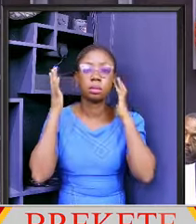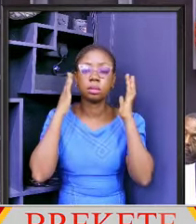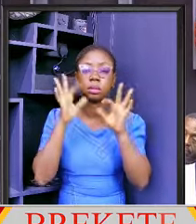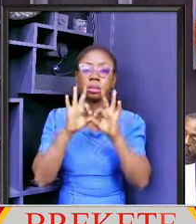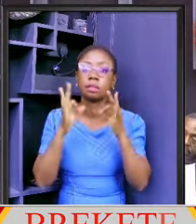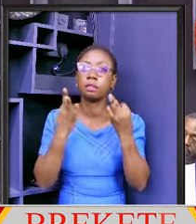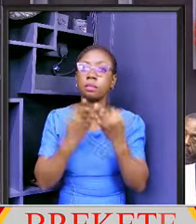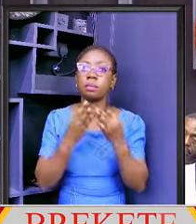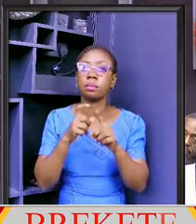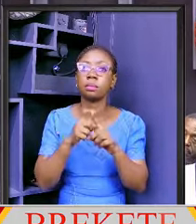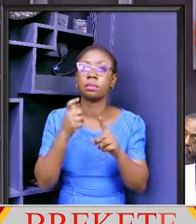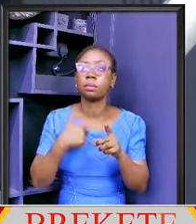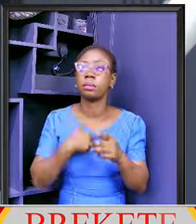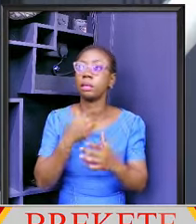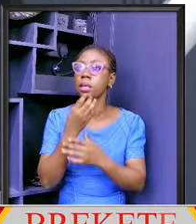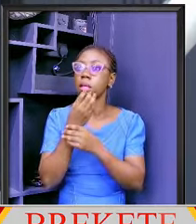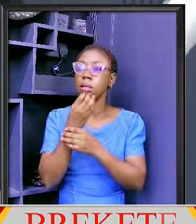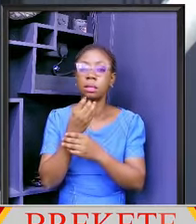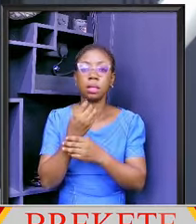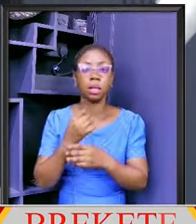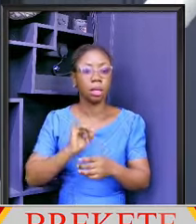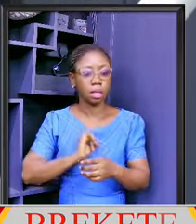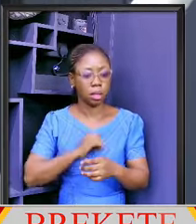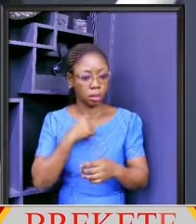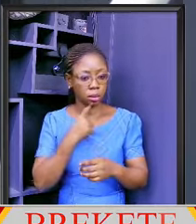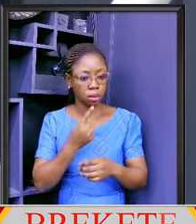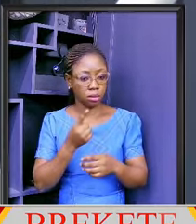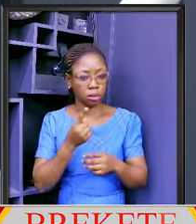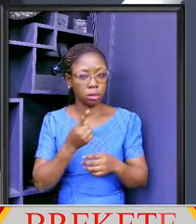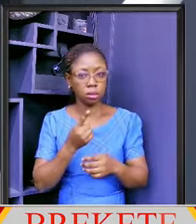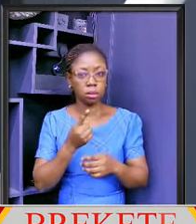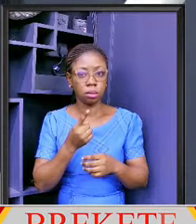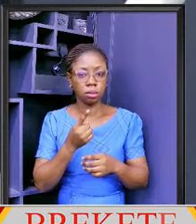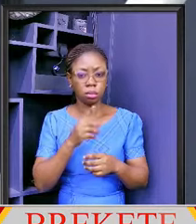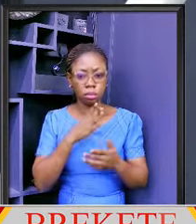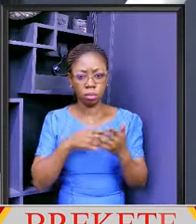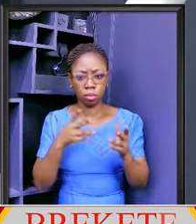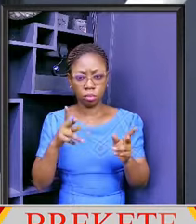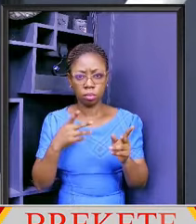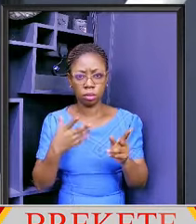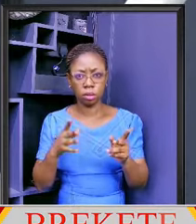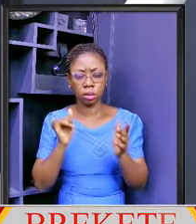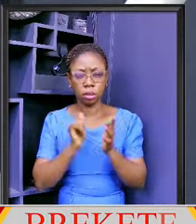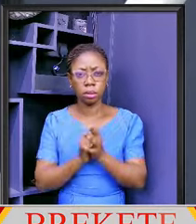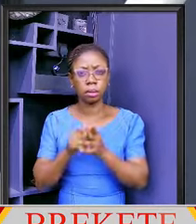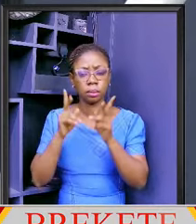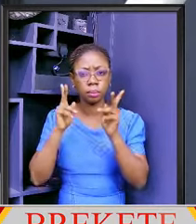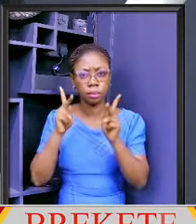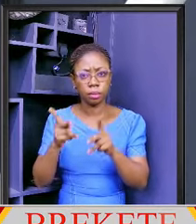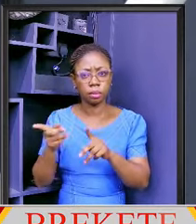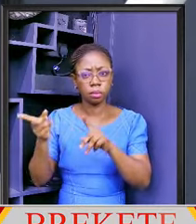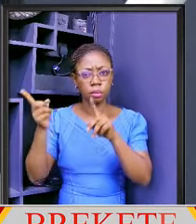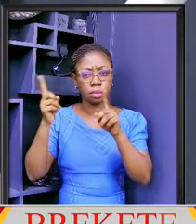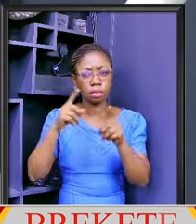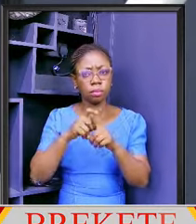say, something where person carry come from Kaduna. He said, don't worry, I'm a lawyer. I know what to do at the CAC.